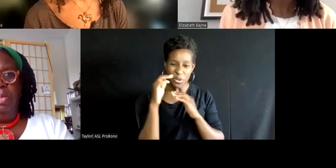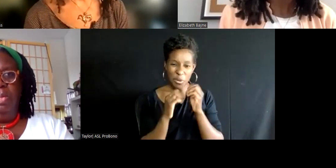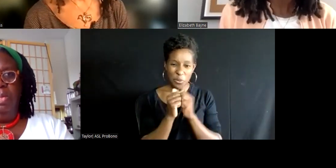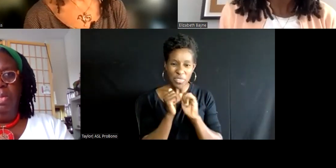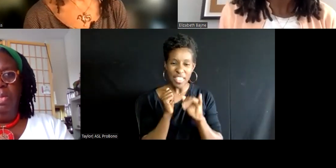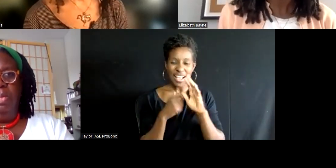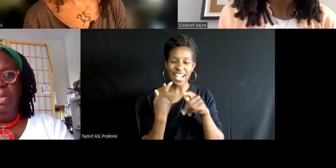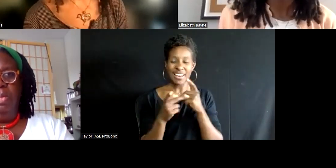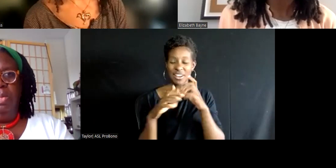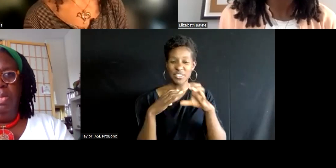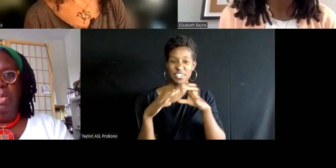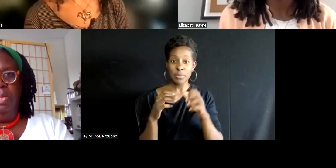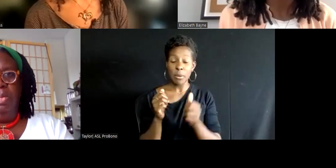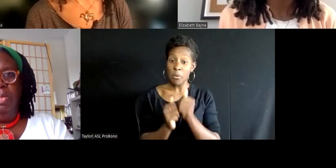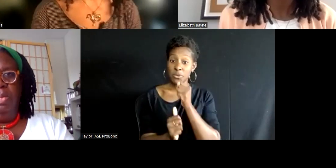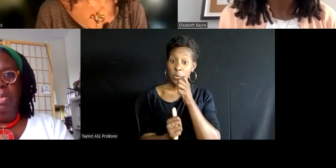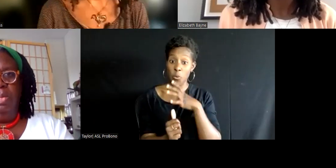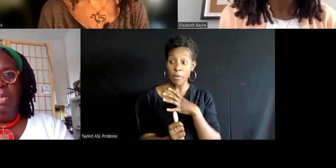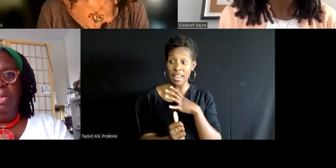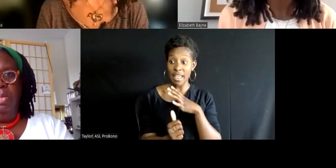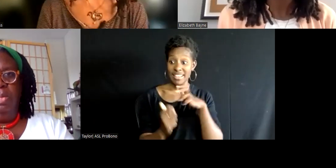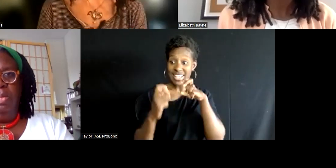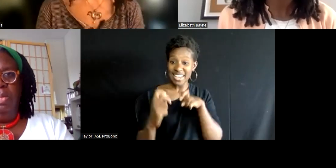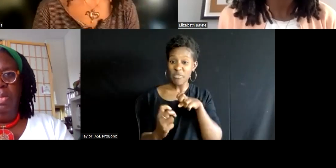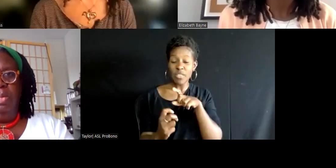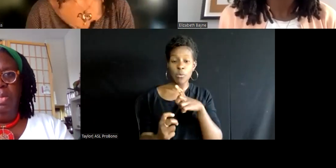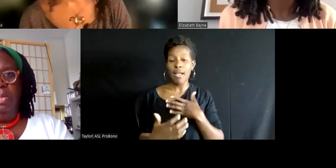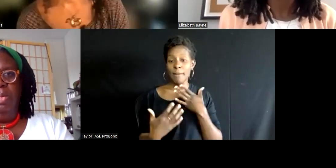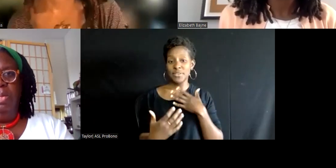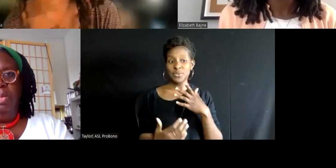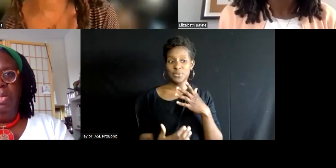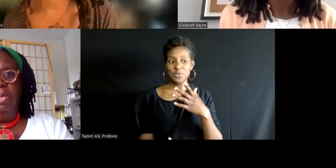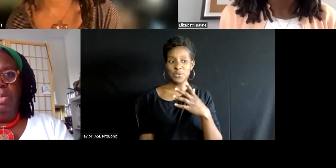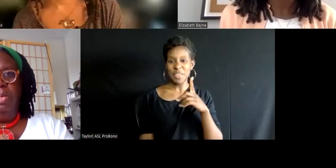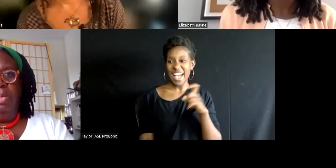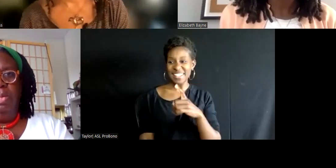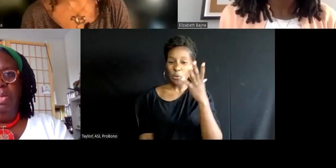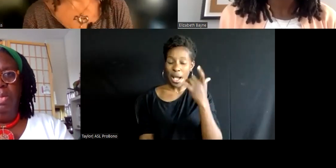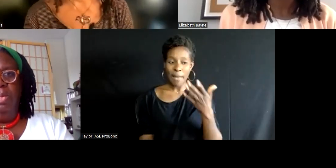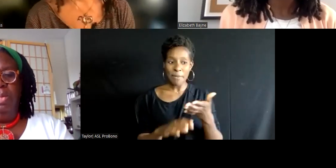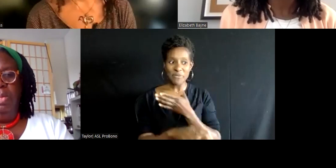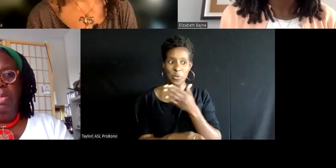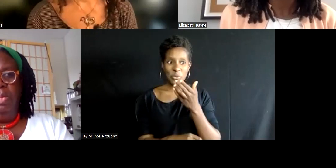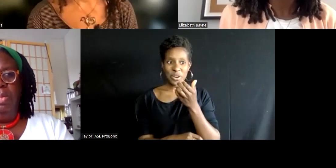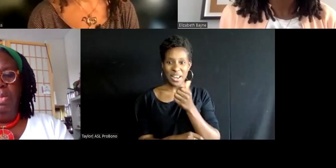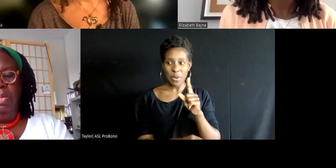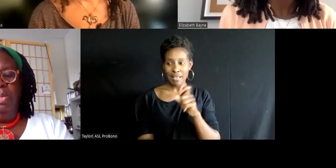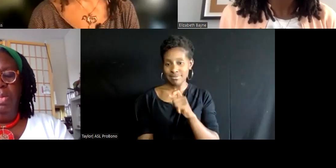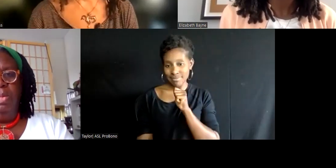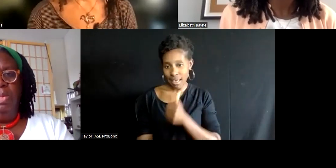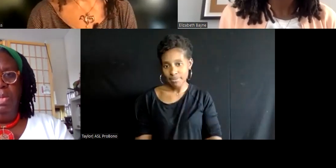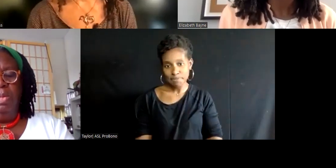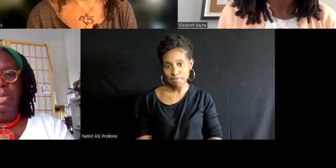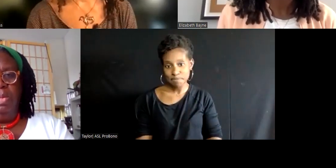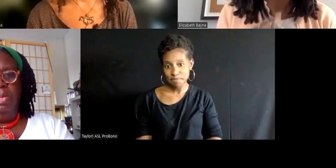most of the women I talked to, they were happy to be asked. No one had ever asked them before. Wow. And they didn't,